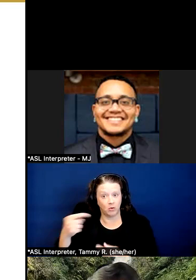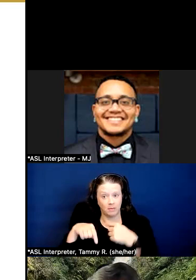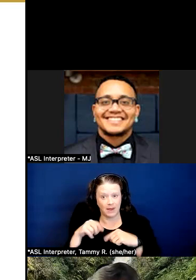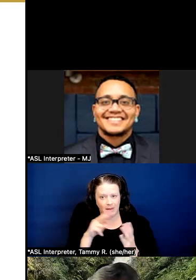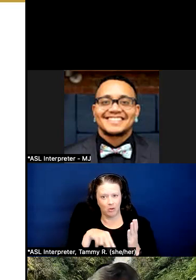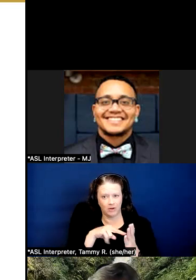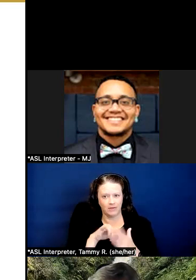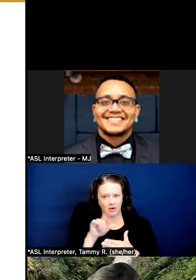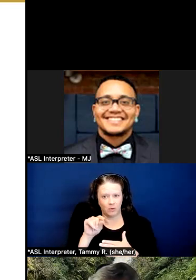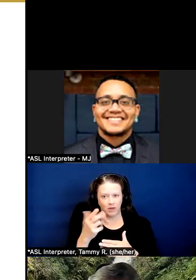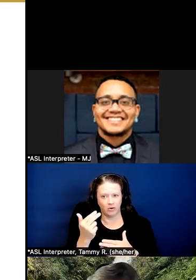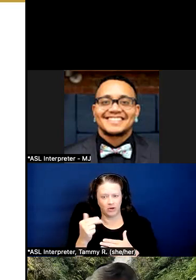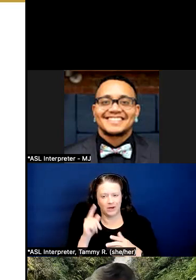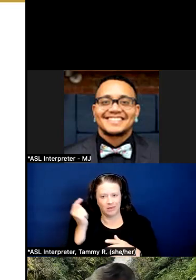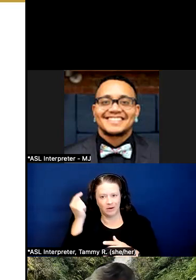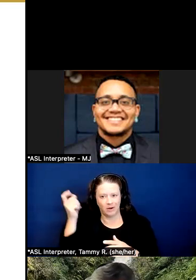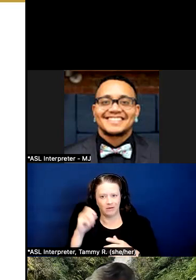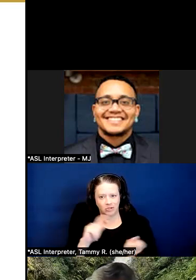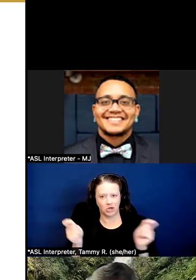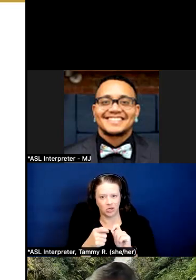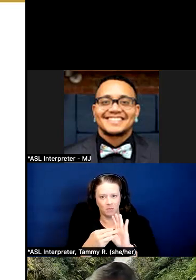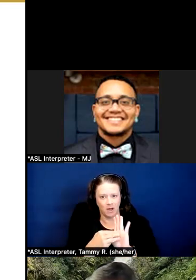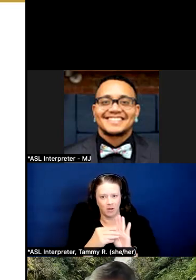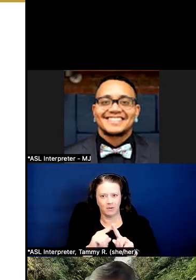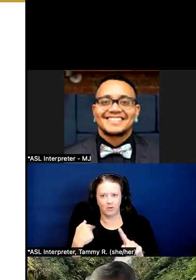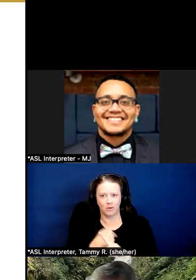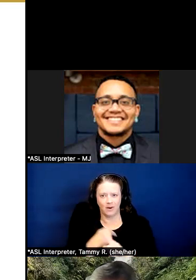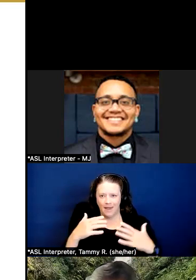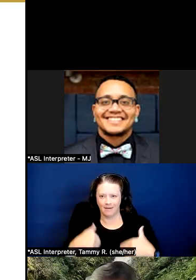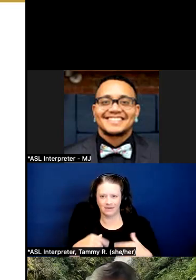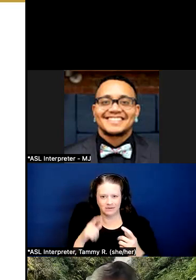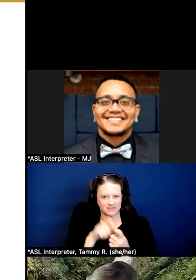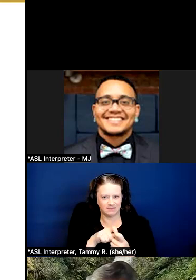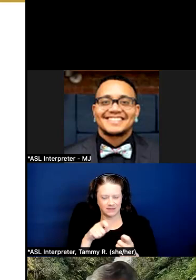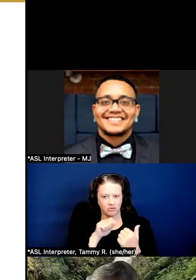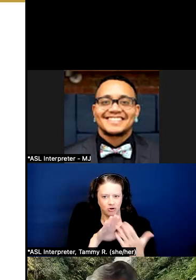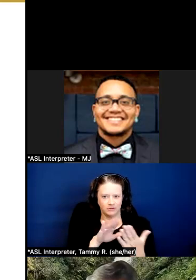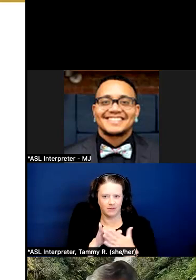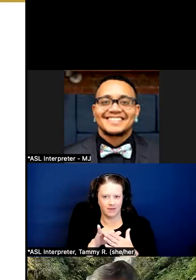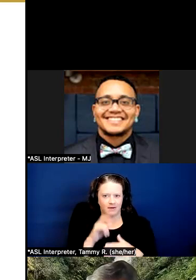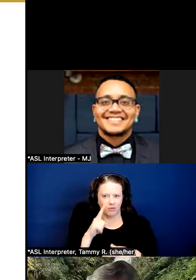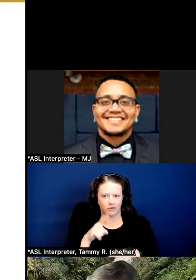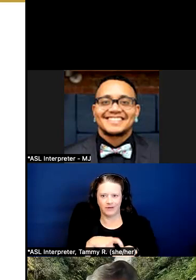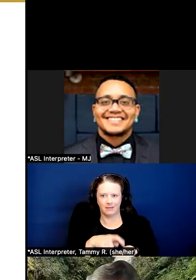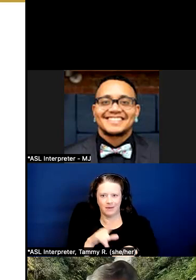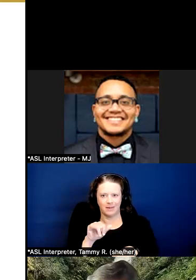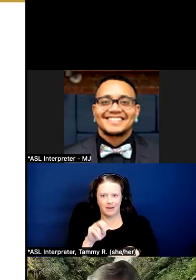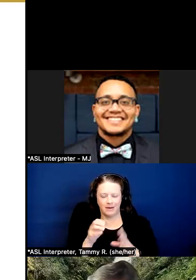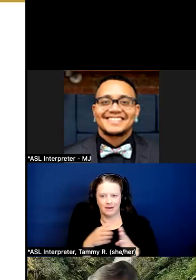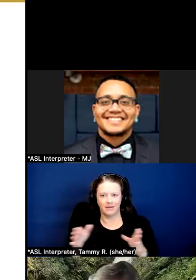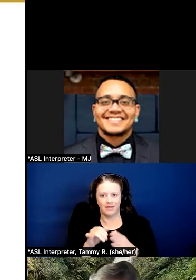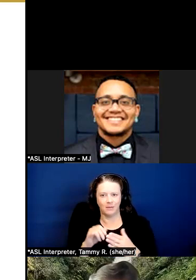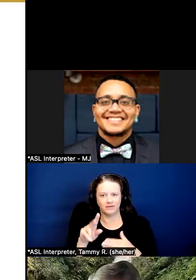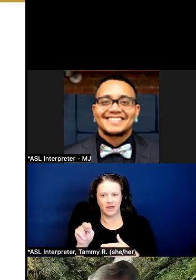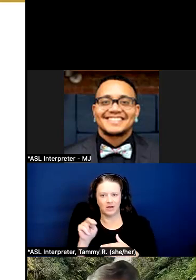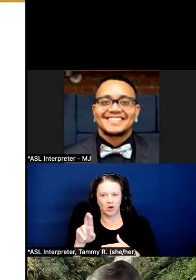but we haven't specifically talked about a timeline for that. That was a project of the NRCDV, and